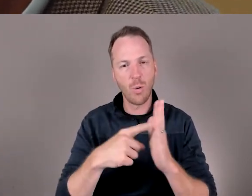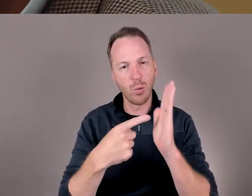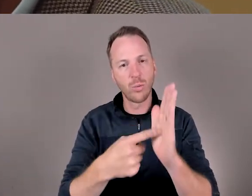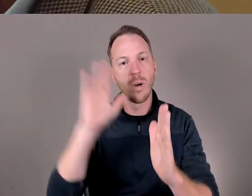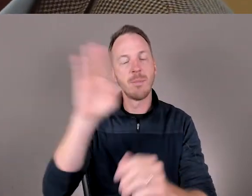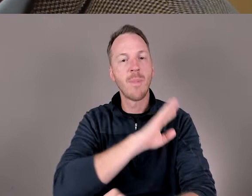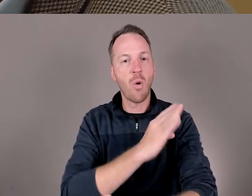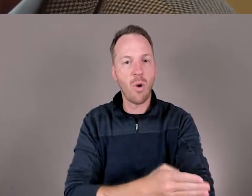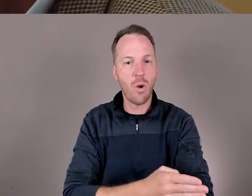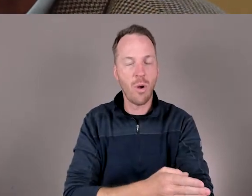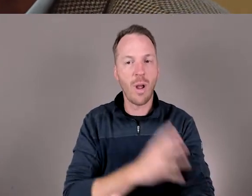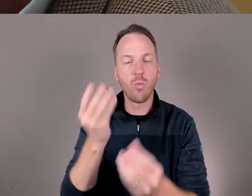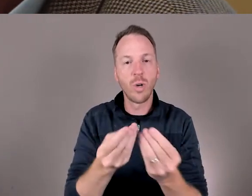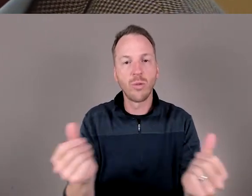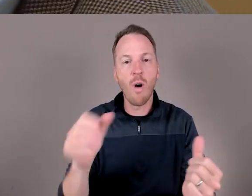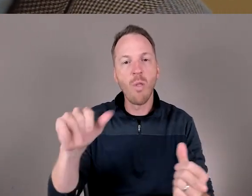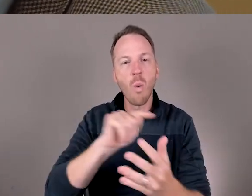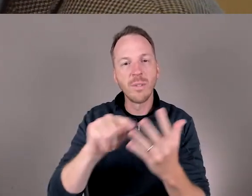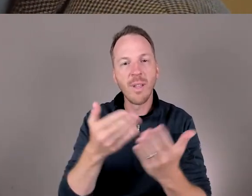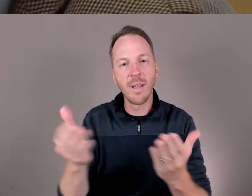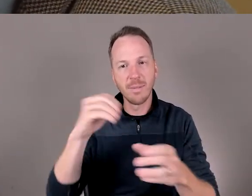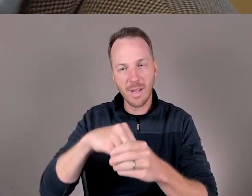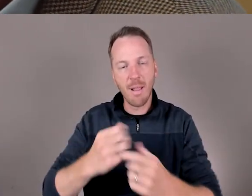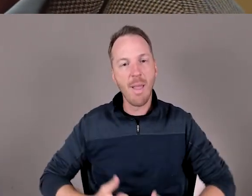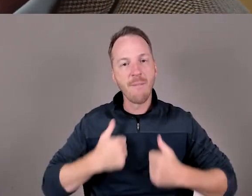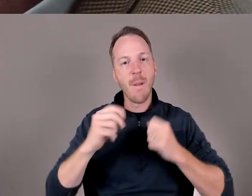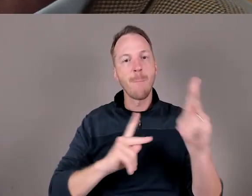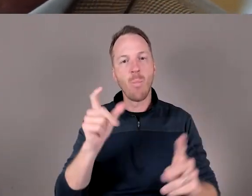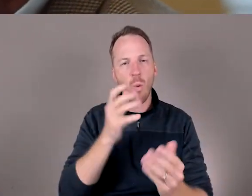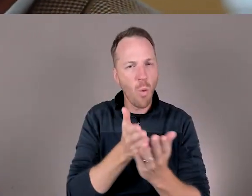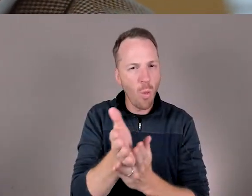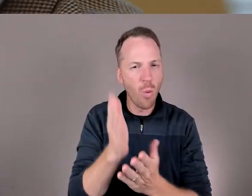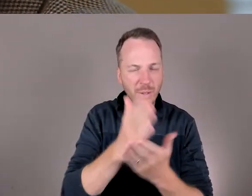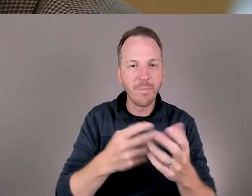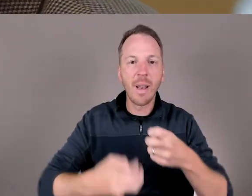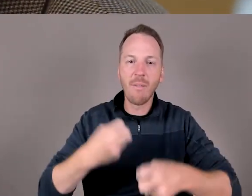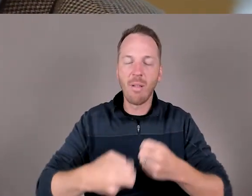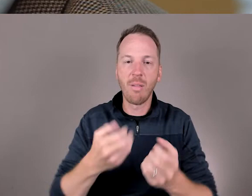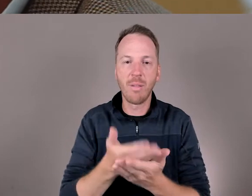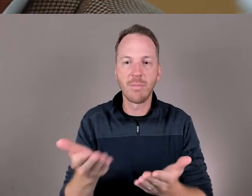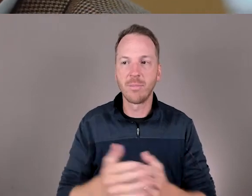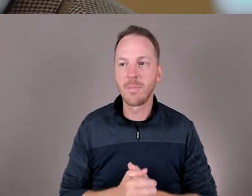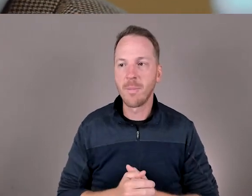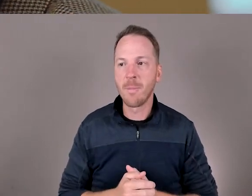His power in resolving these kinds of things in the lives of people who were going through some difficulties.